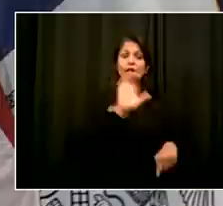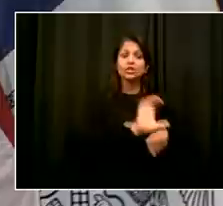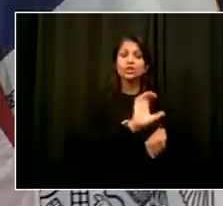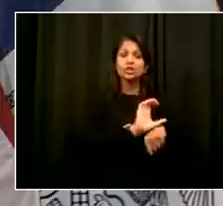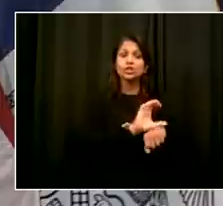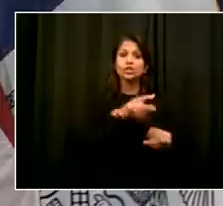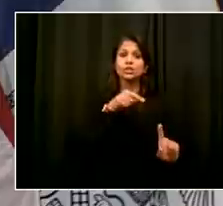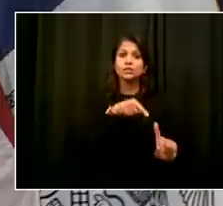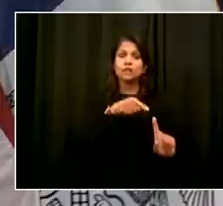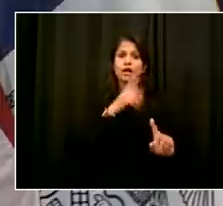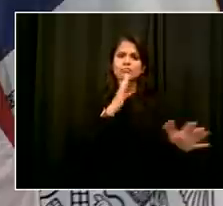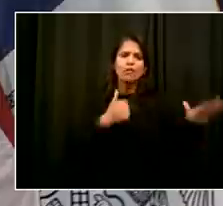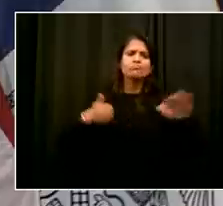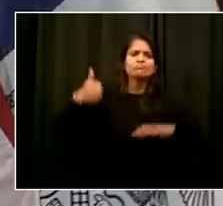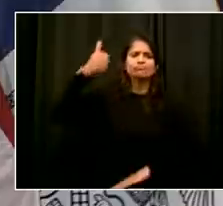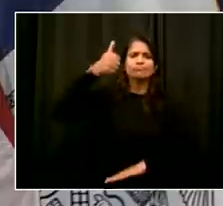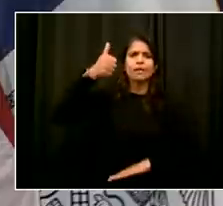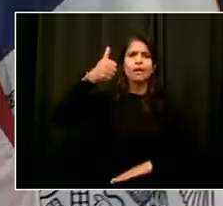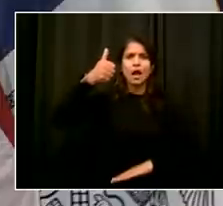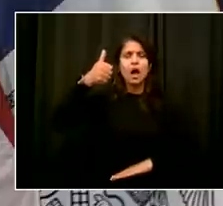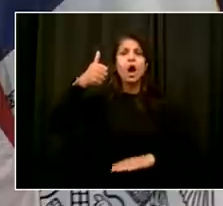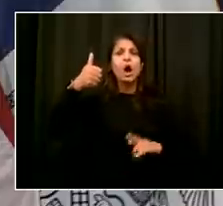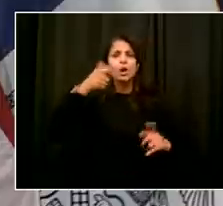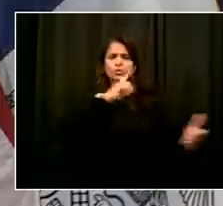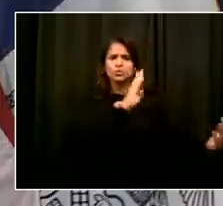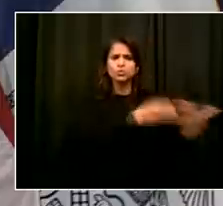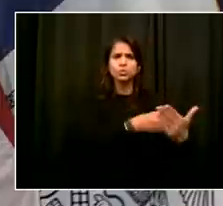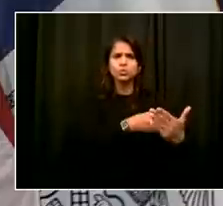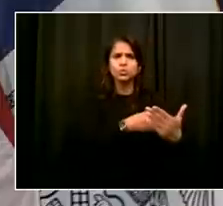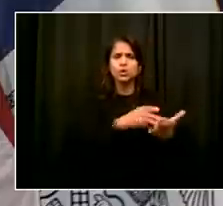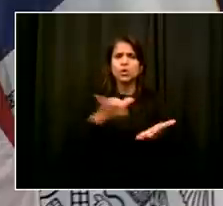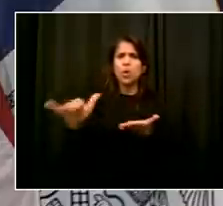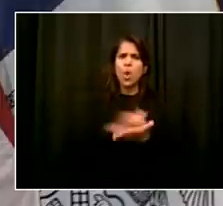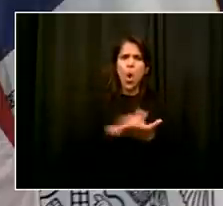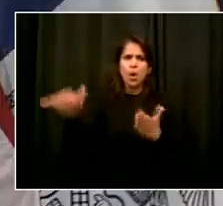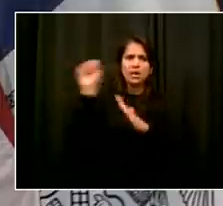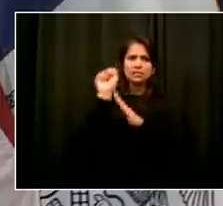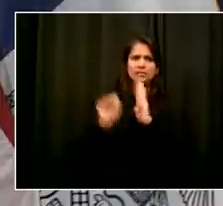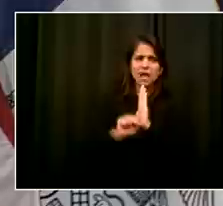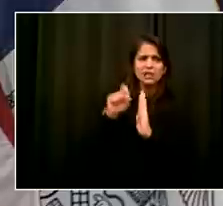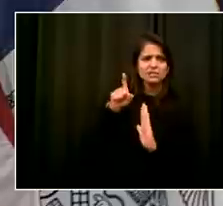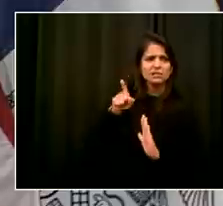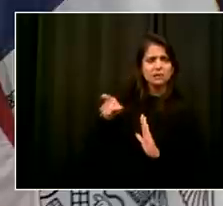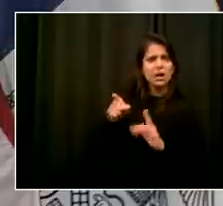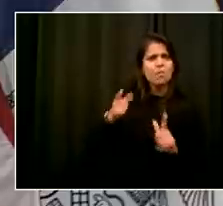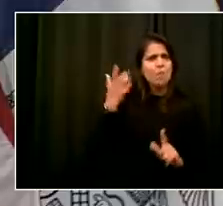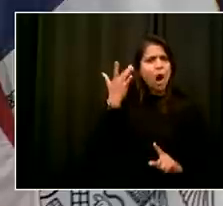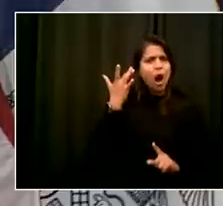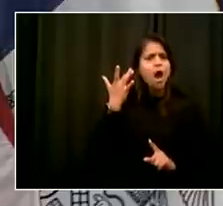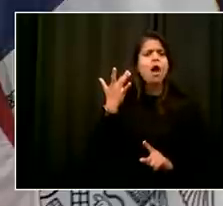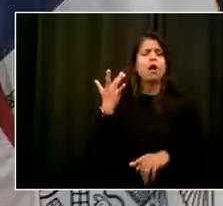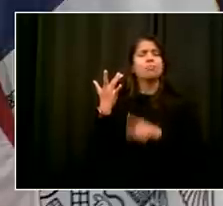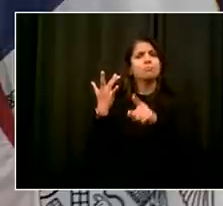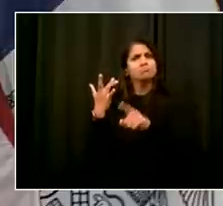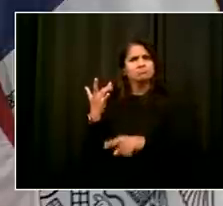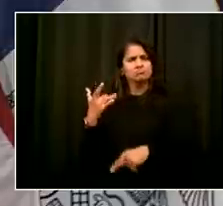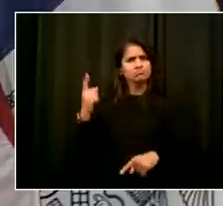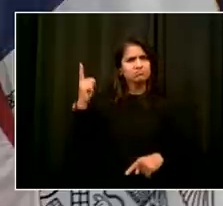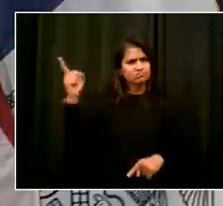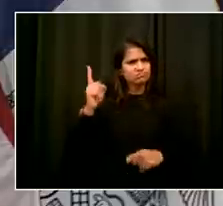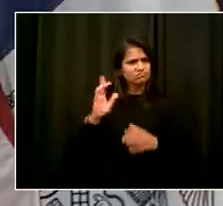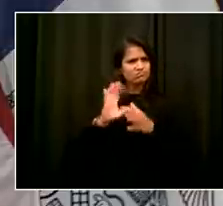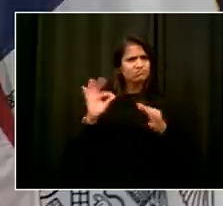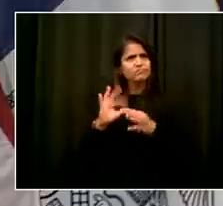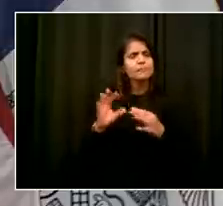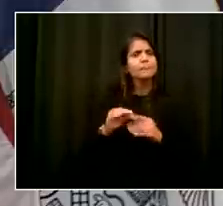schools the same free COVID-19 testing provided to public schools. So why did the city file the appeal if there's a